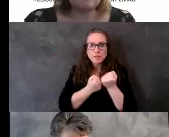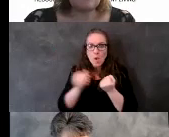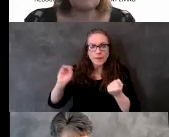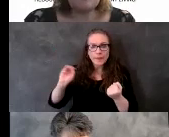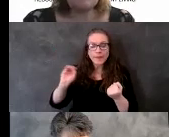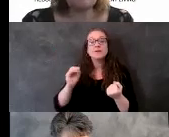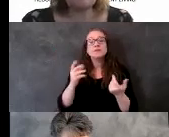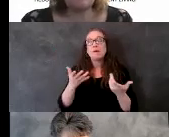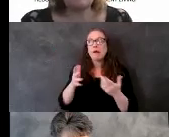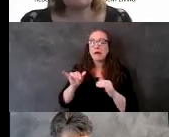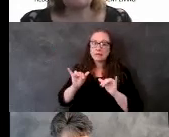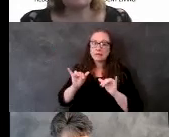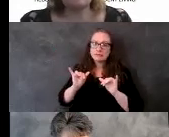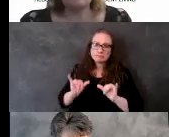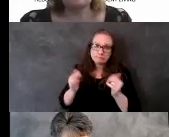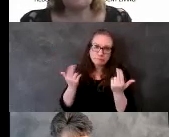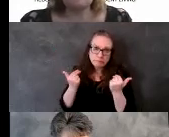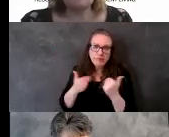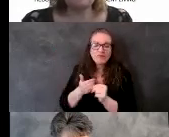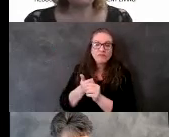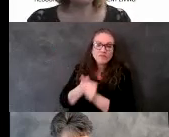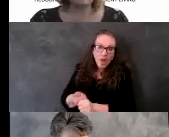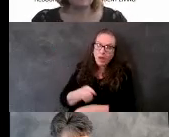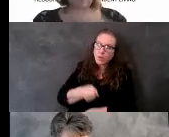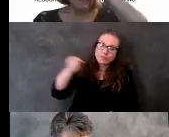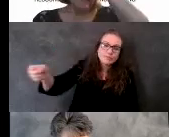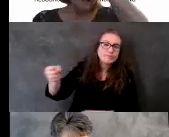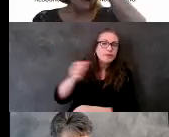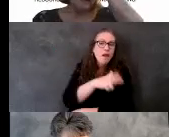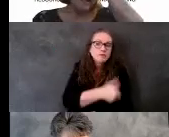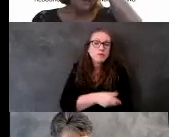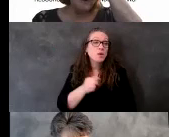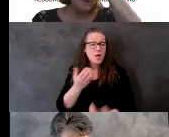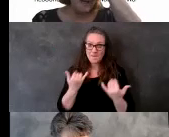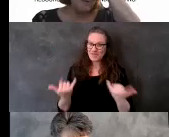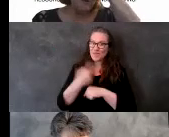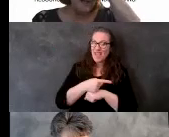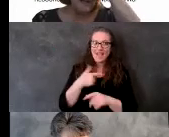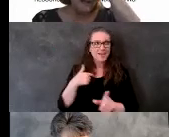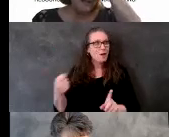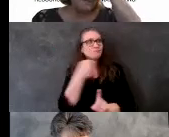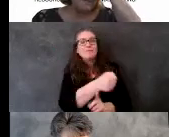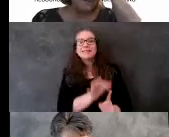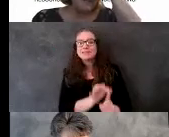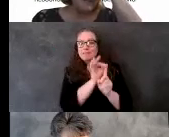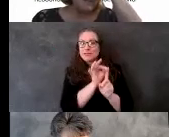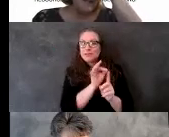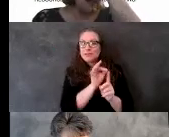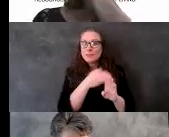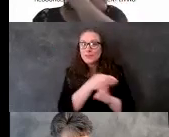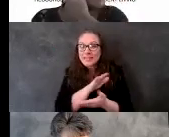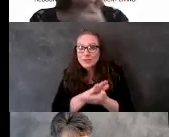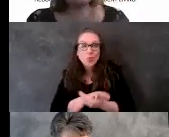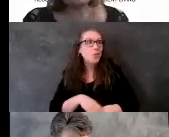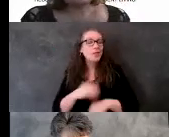child in a special preschool program, or go to a day program, or a place where they can